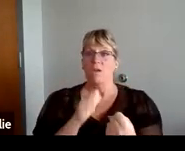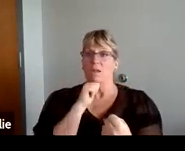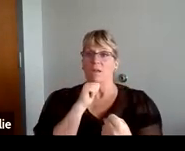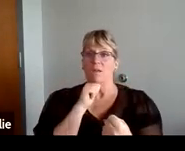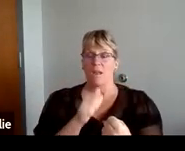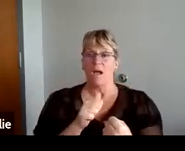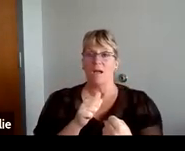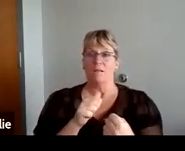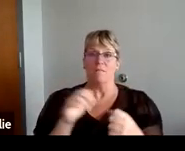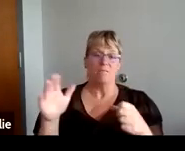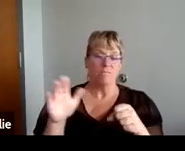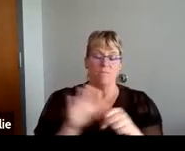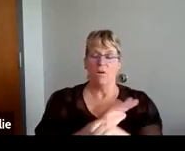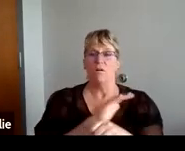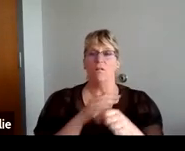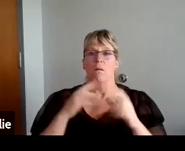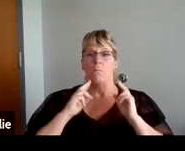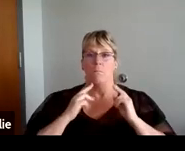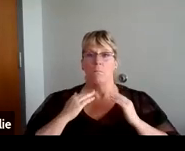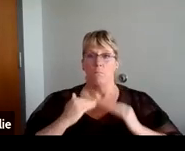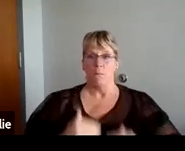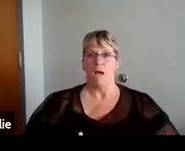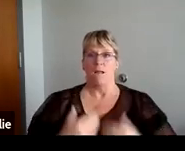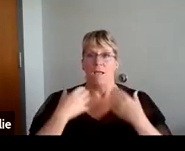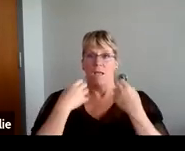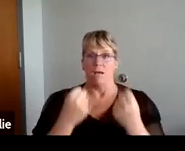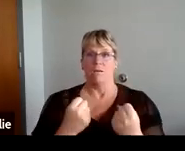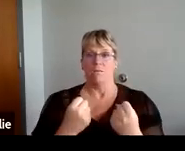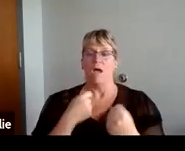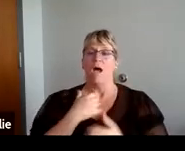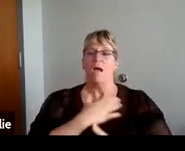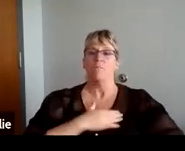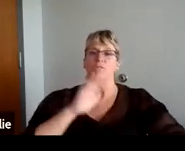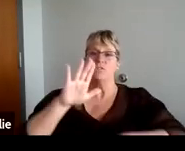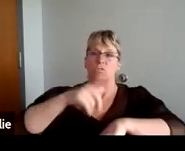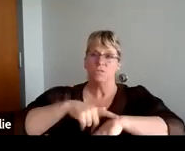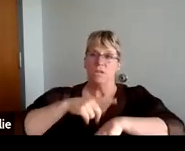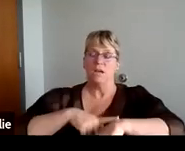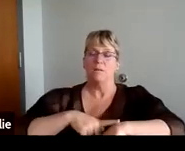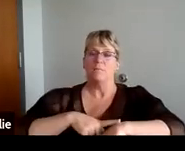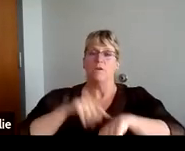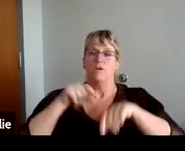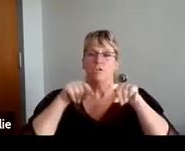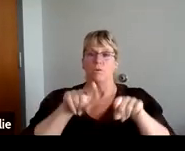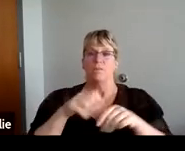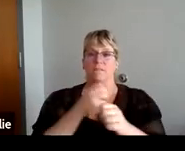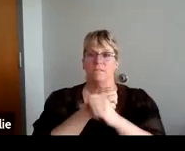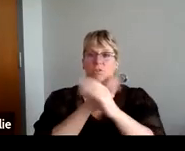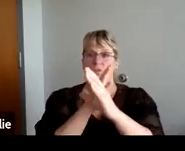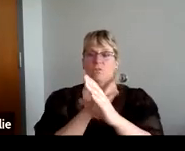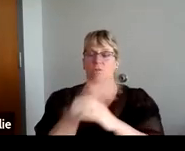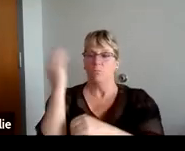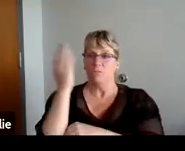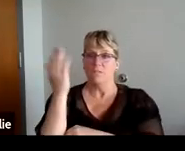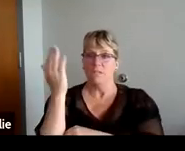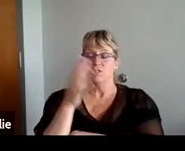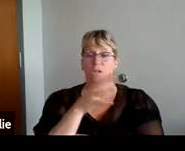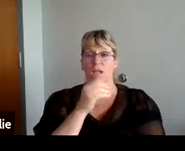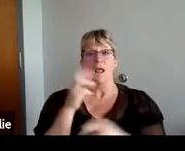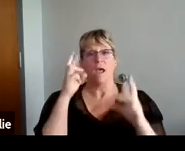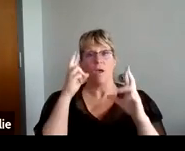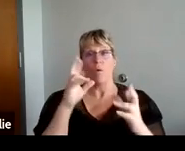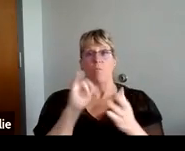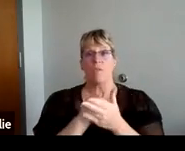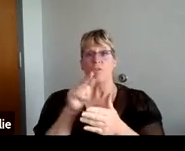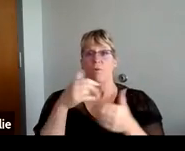abstinence, but full health, full body health. So I appreciate your time during this virtual presentation, and I hope that